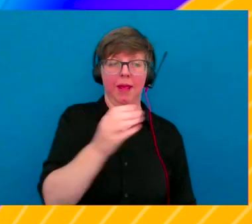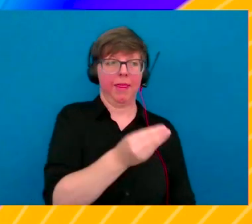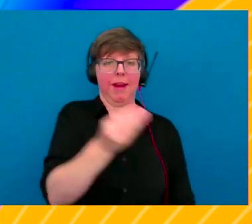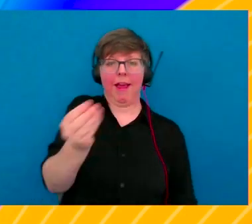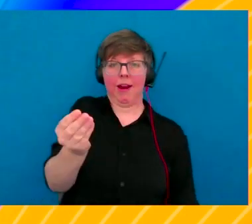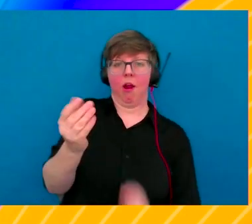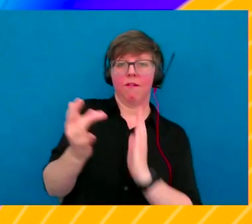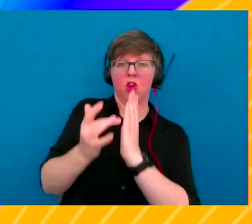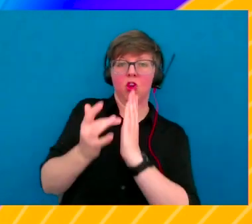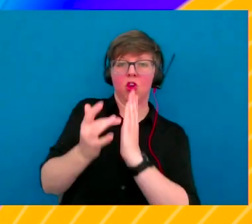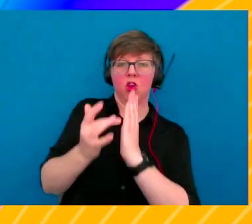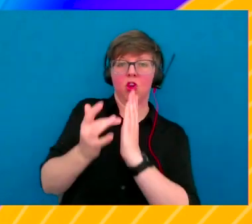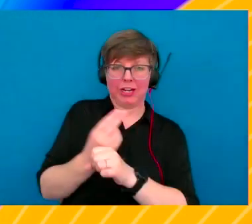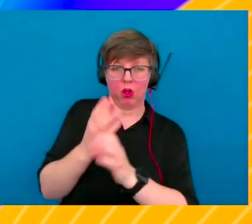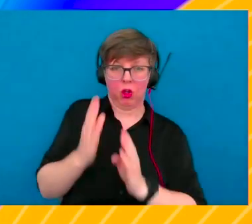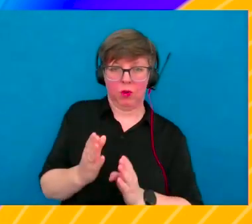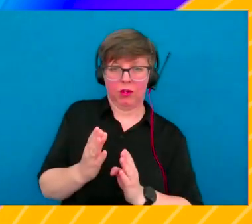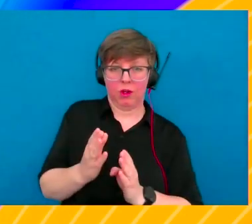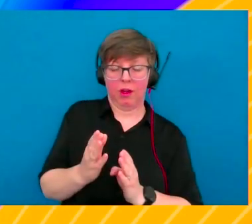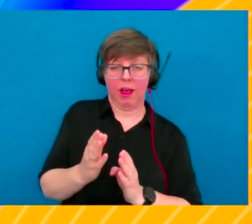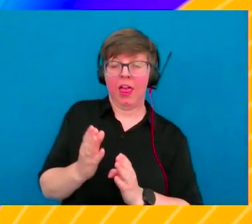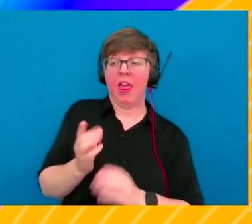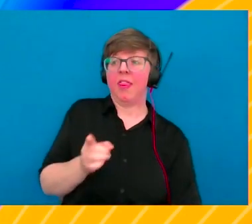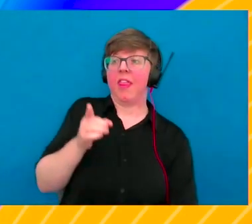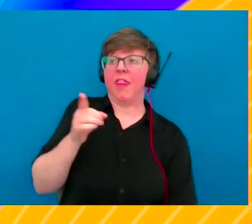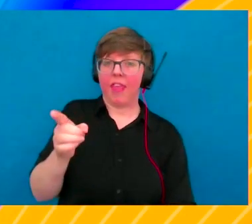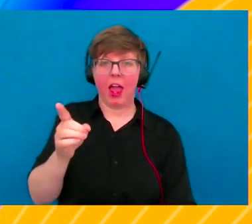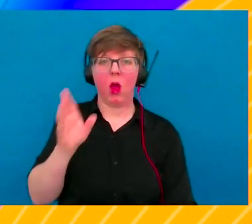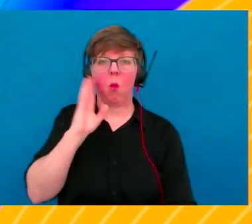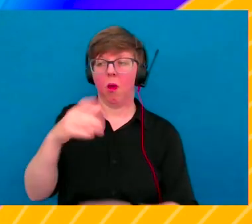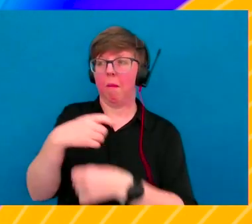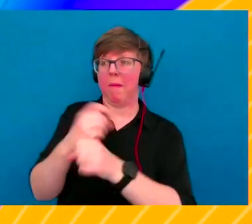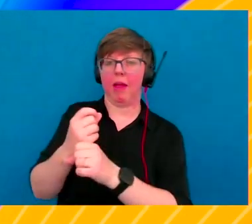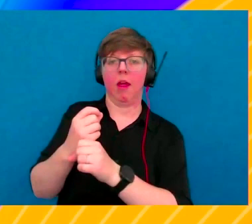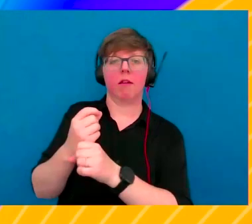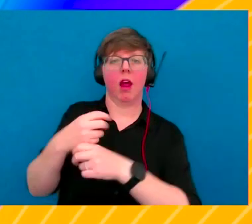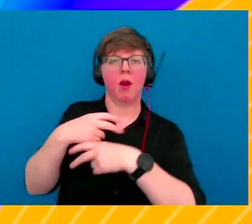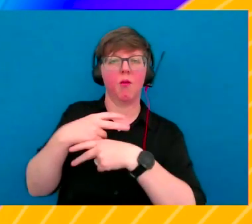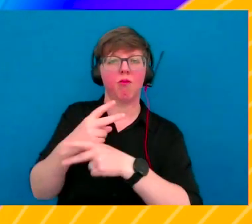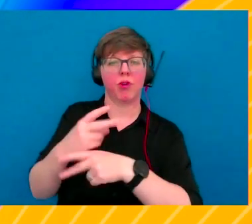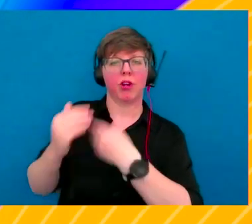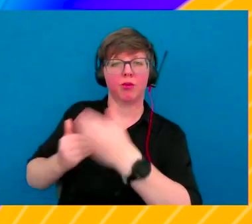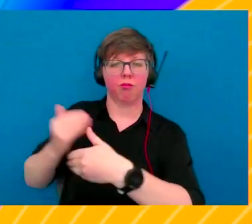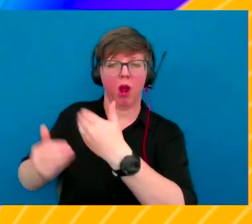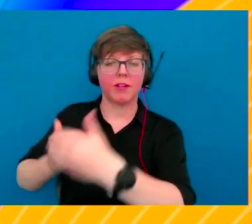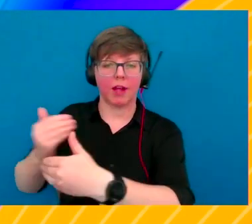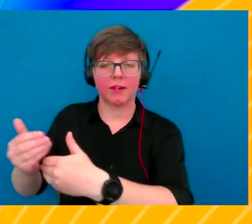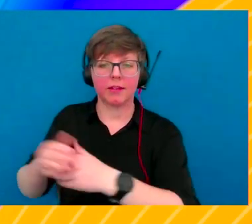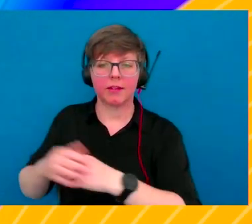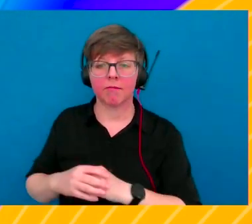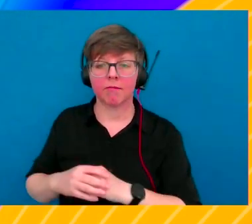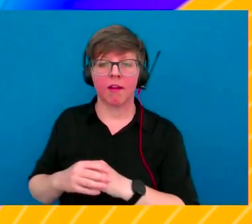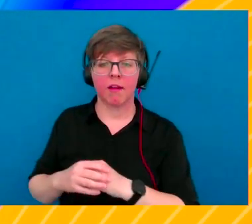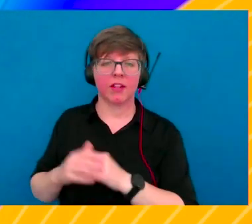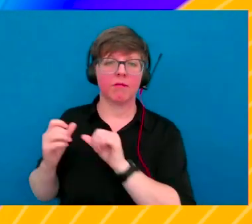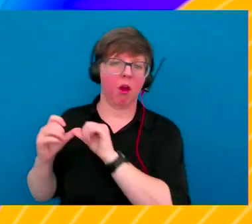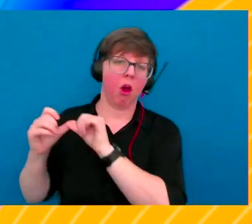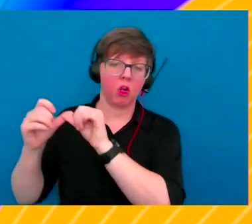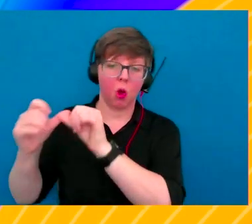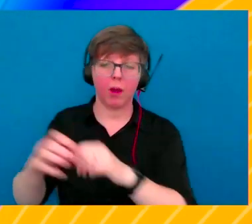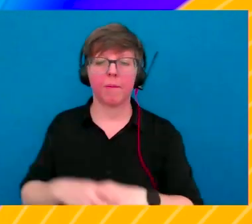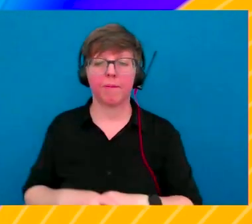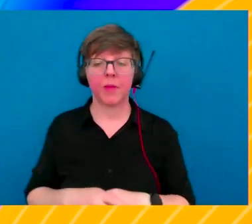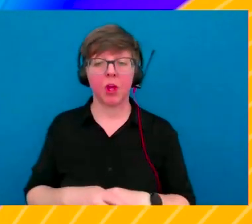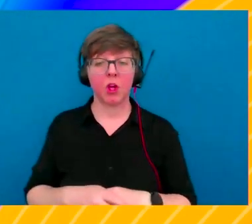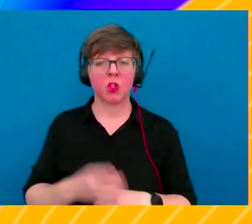into a production process that runs on an ongoing basis. And today we're happy to announce that we've made that easier by